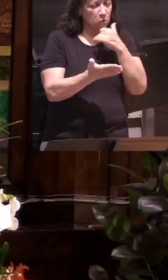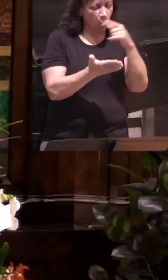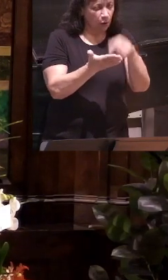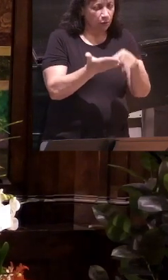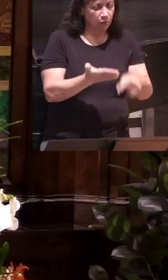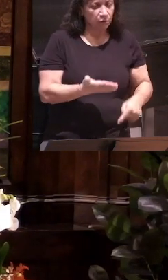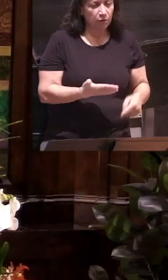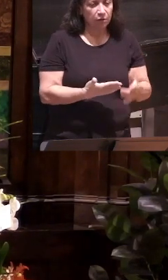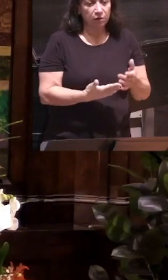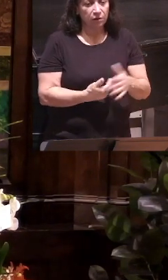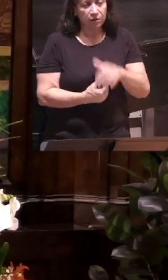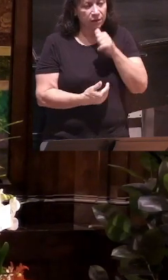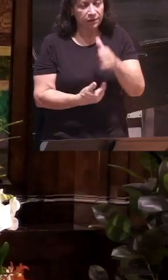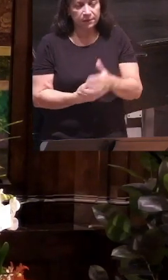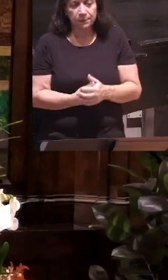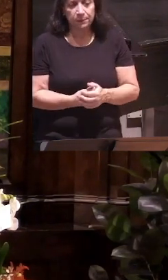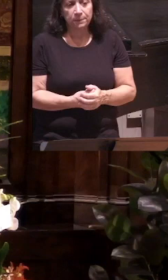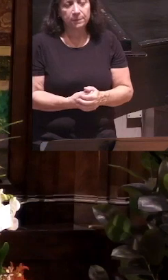wrongdoing.